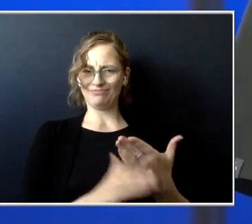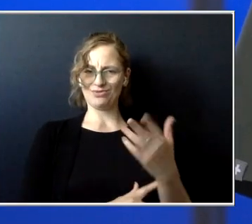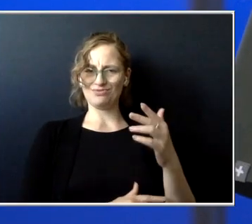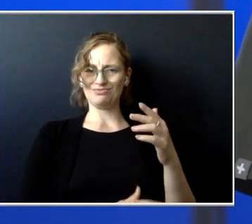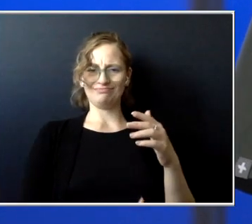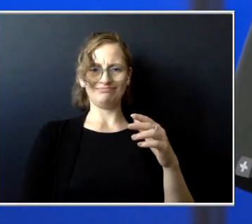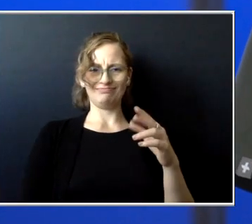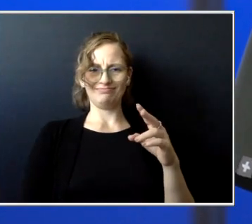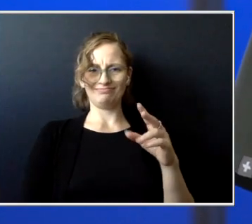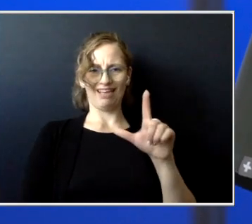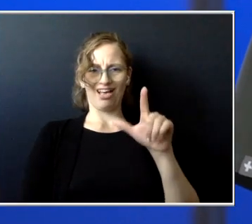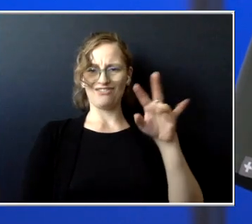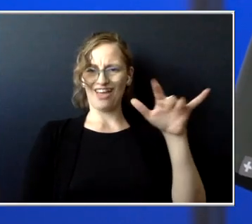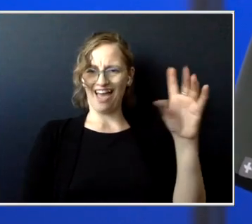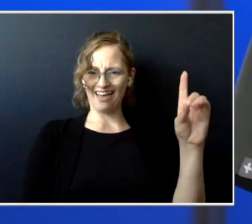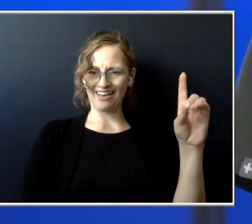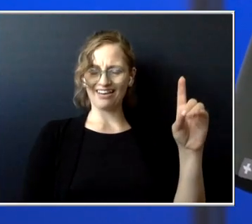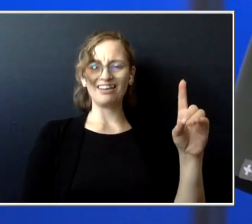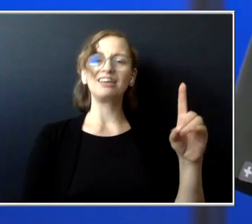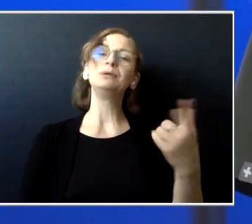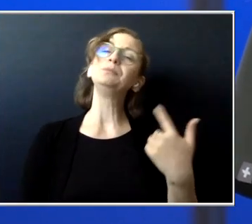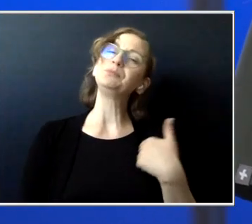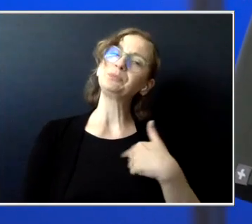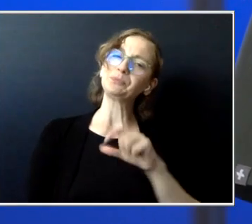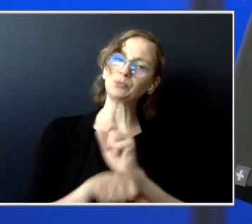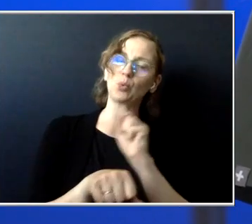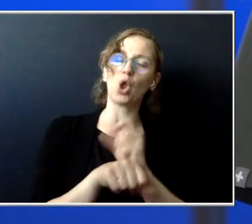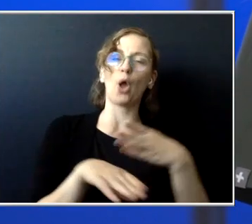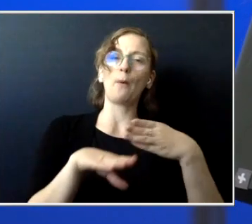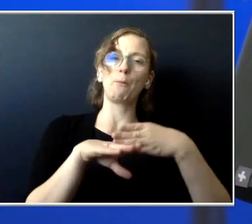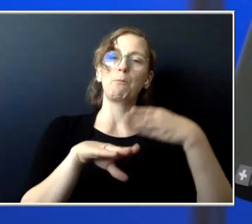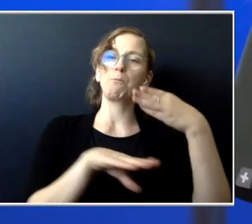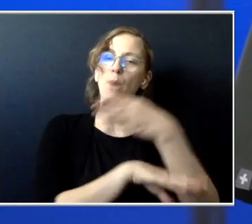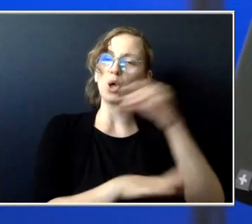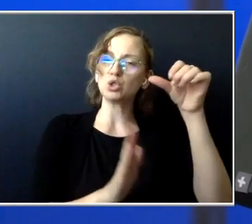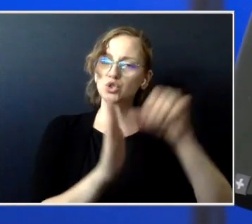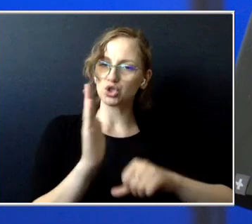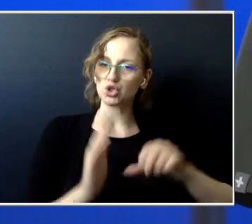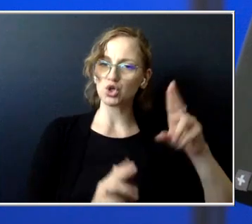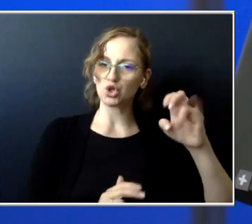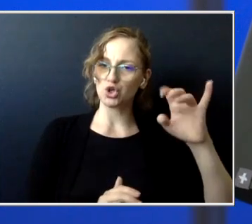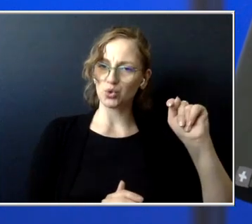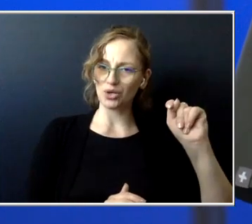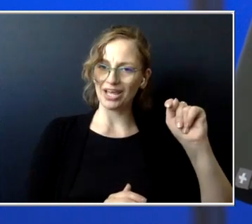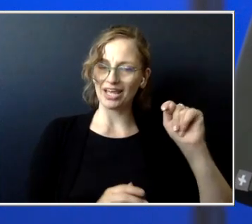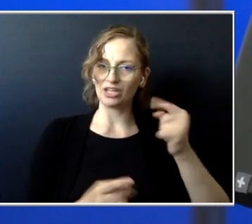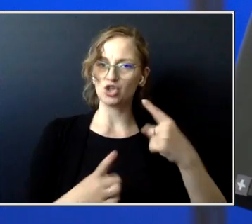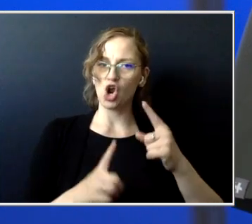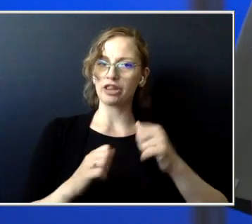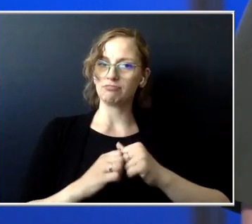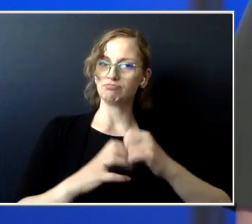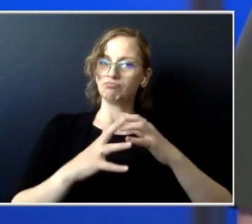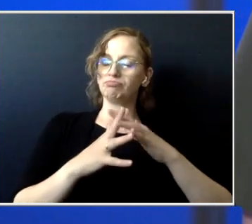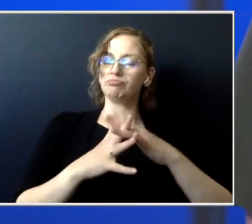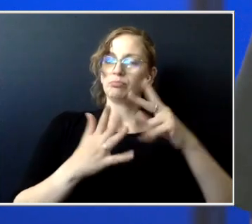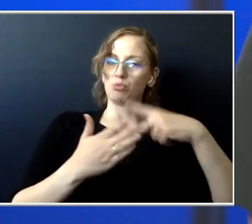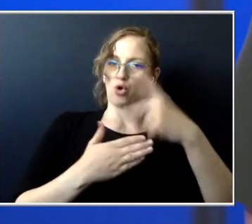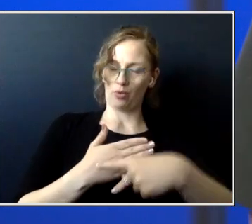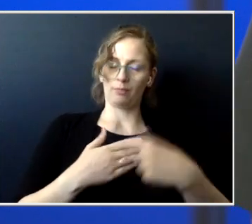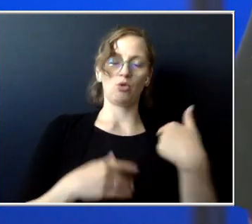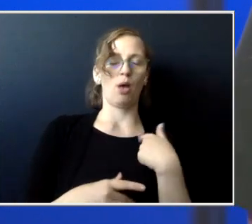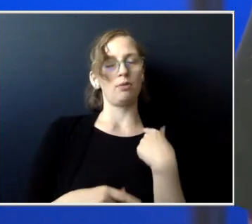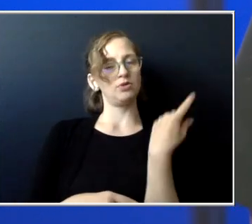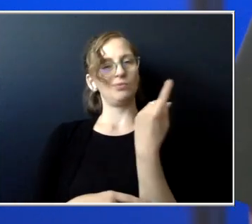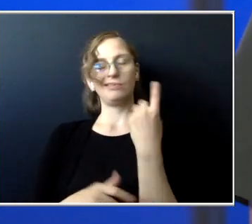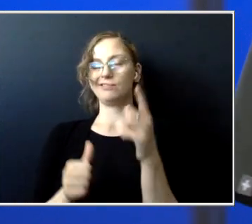Well, I worked on the post-surgical unit when the program started, and I was part of the first group of nurses that were kind of trained